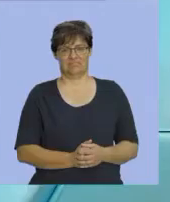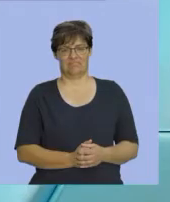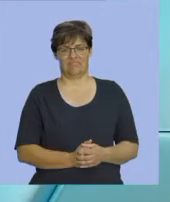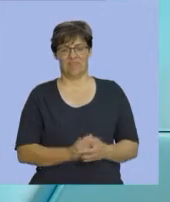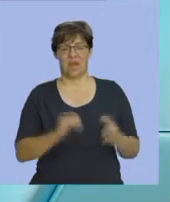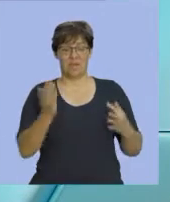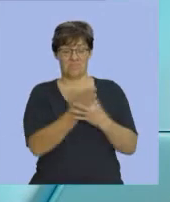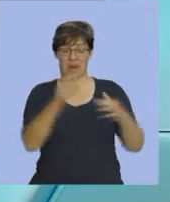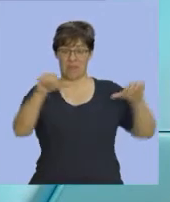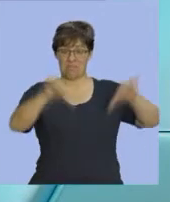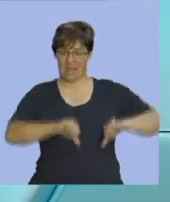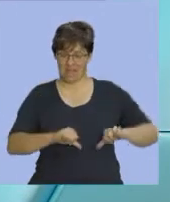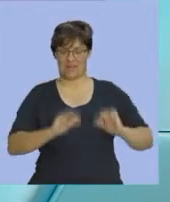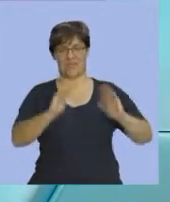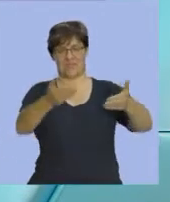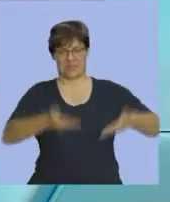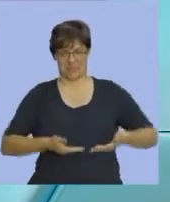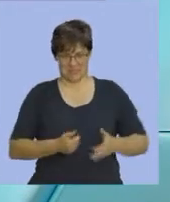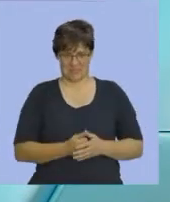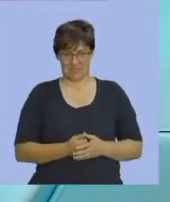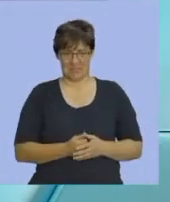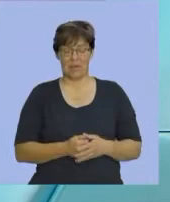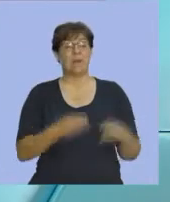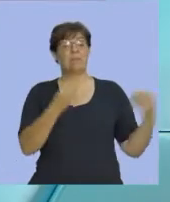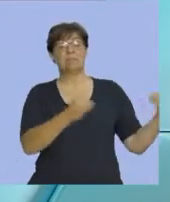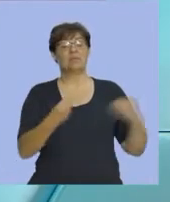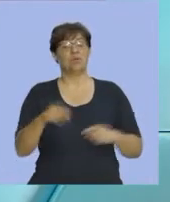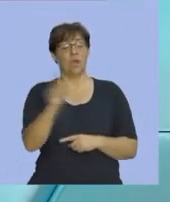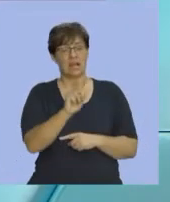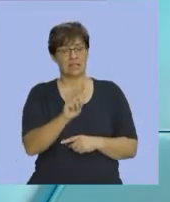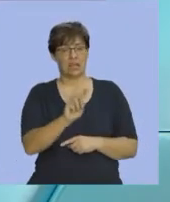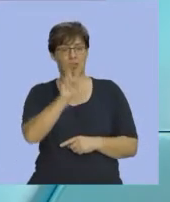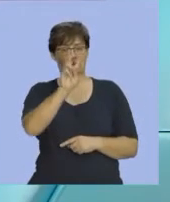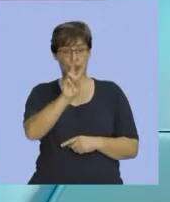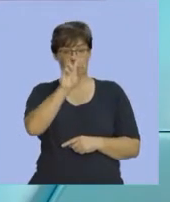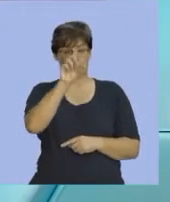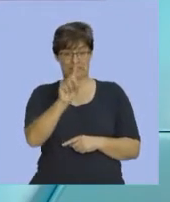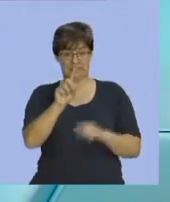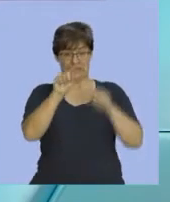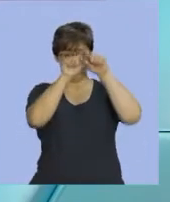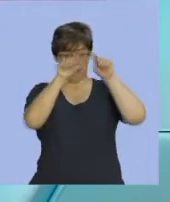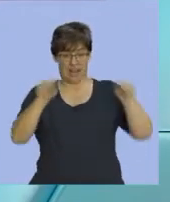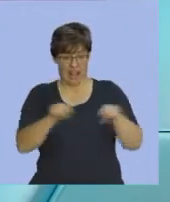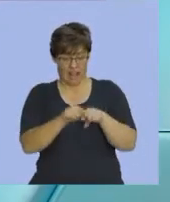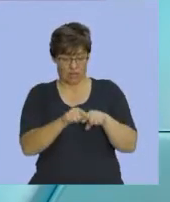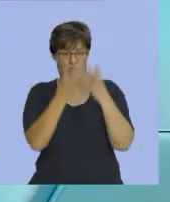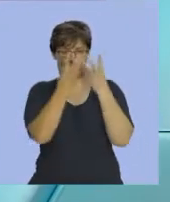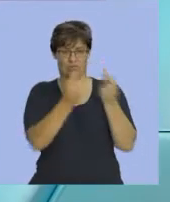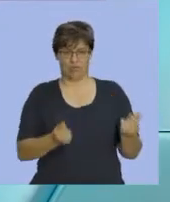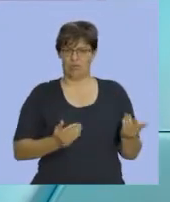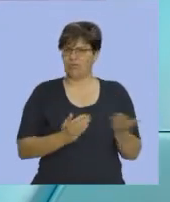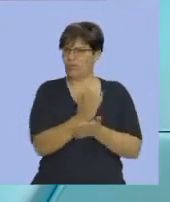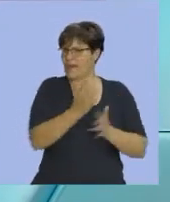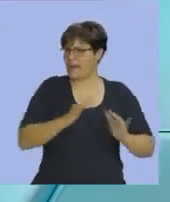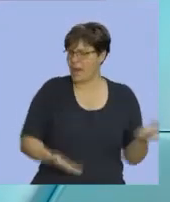Hi guys, welcome back. So we are still busy with solving 2D triangles with trigonometry. So we've looked at